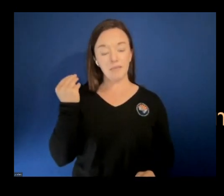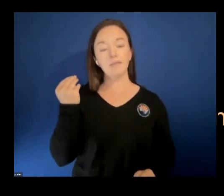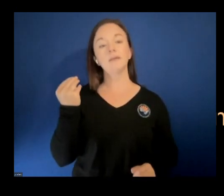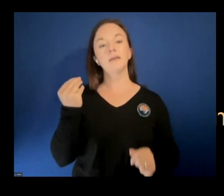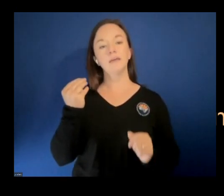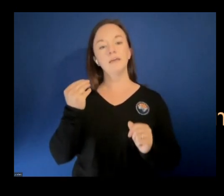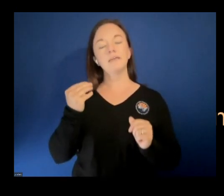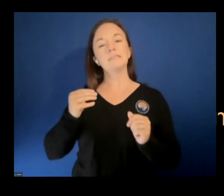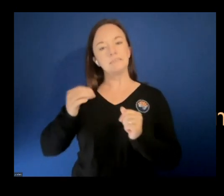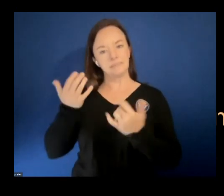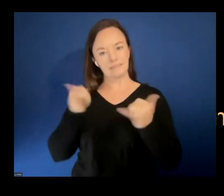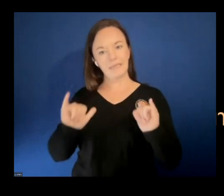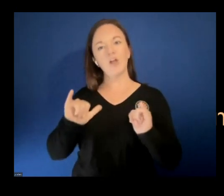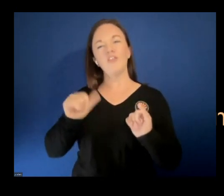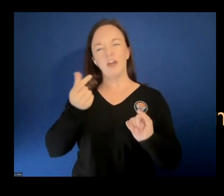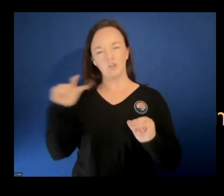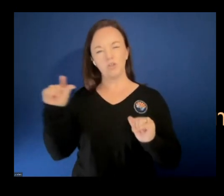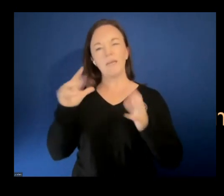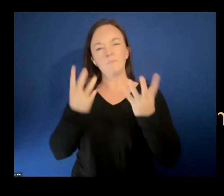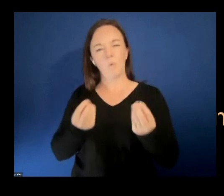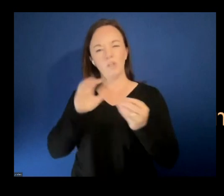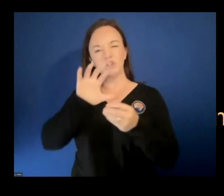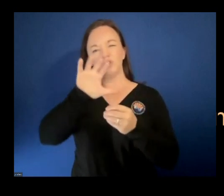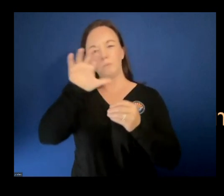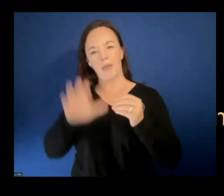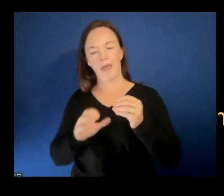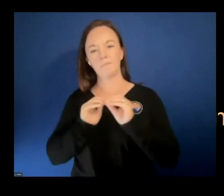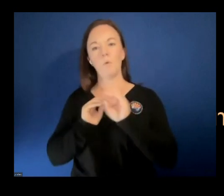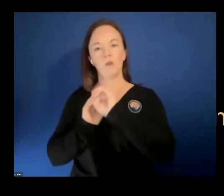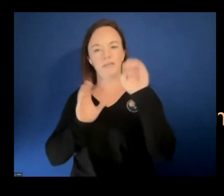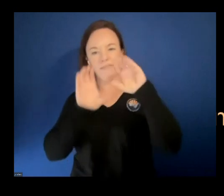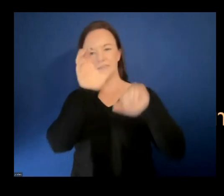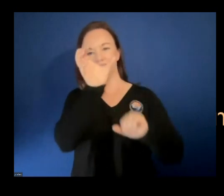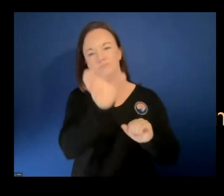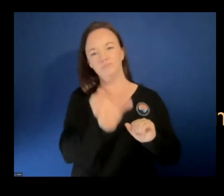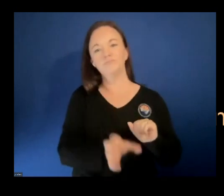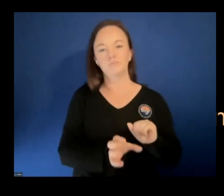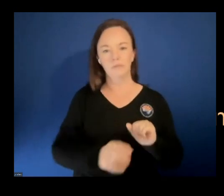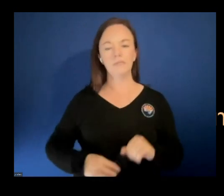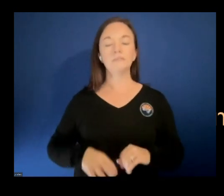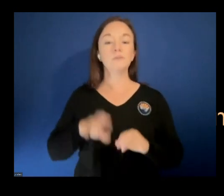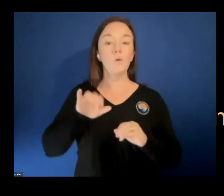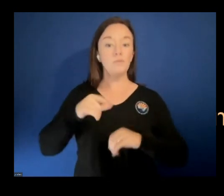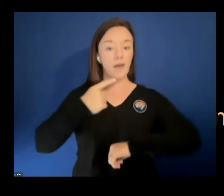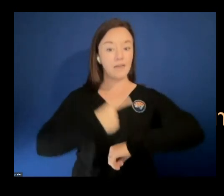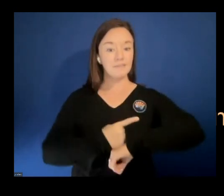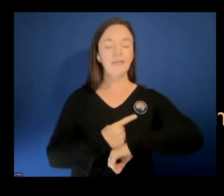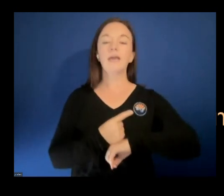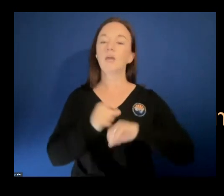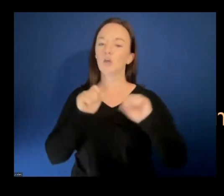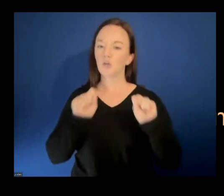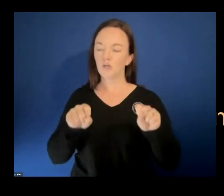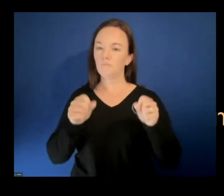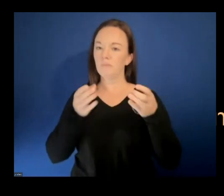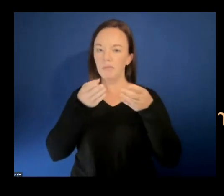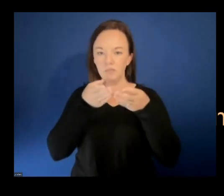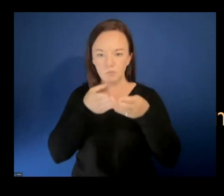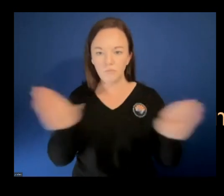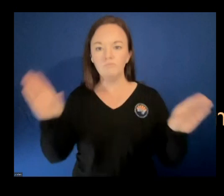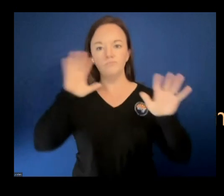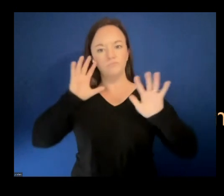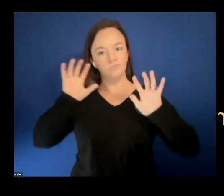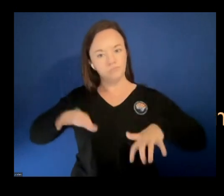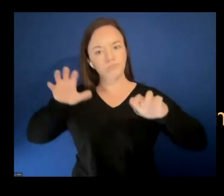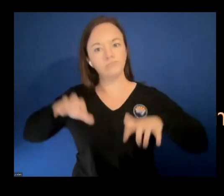little further east. And that's a day that we're going to be looking at for potentially widespread heavy rain, thunderstorms,